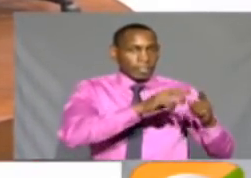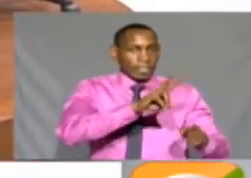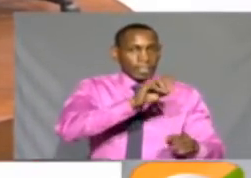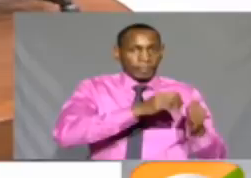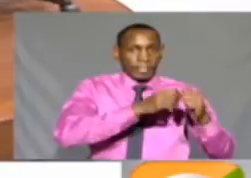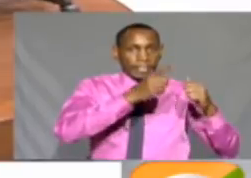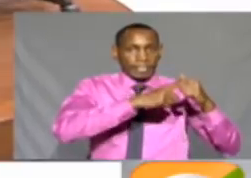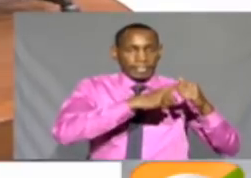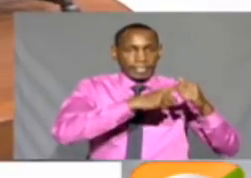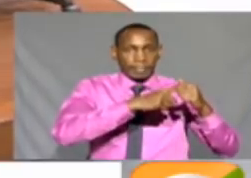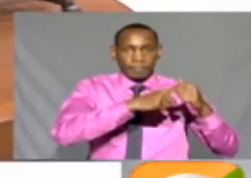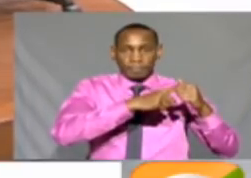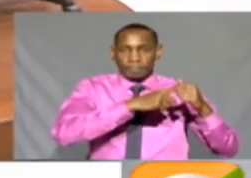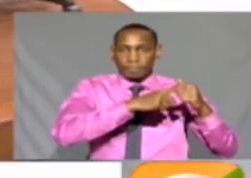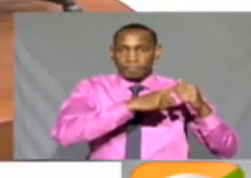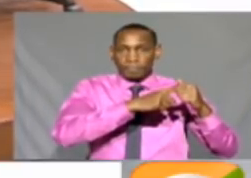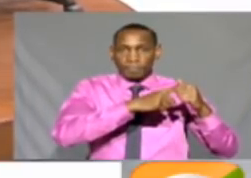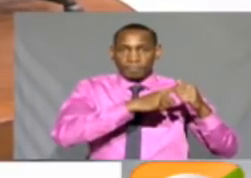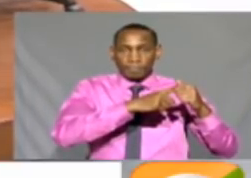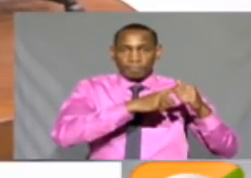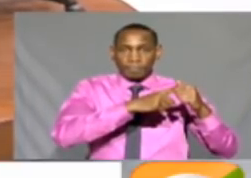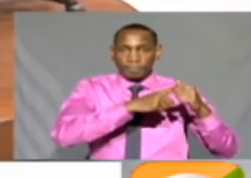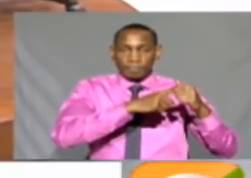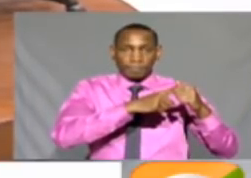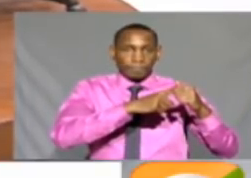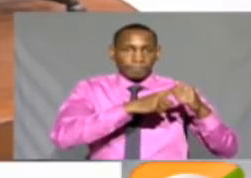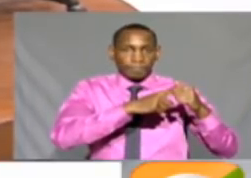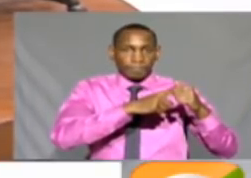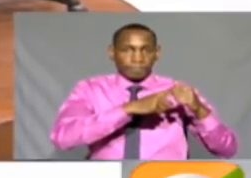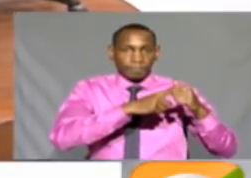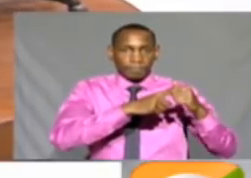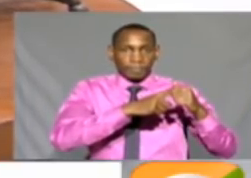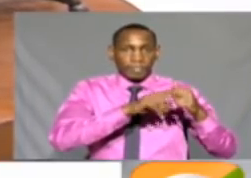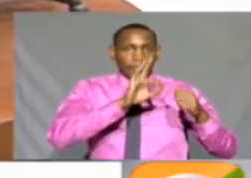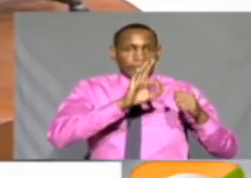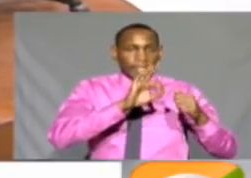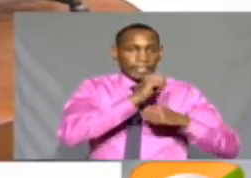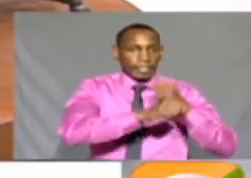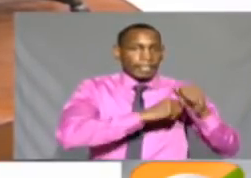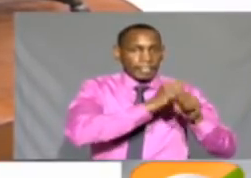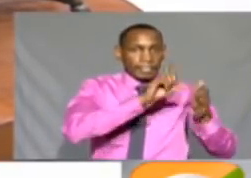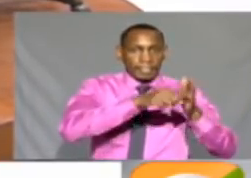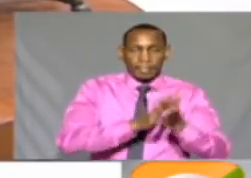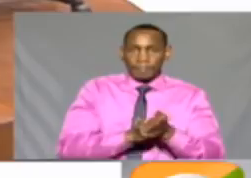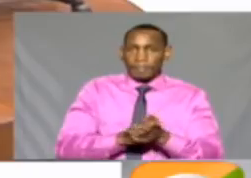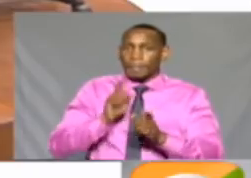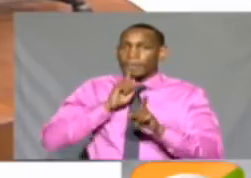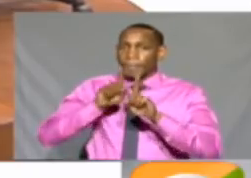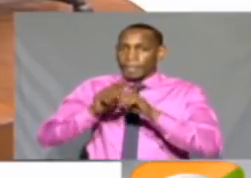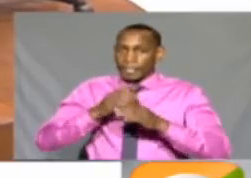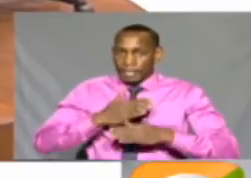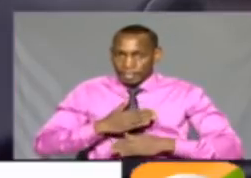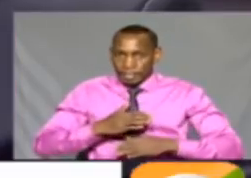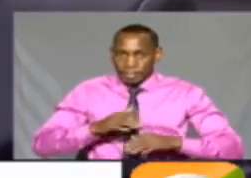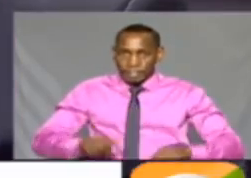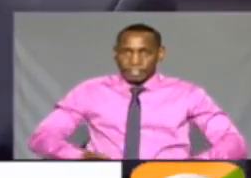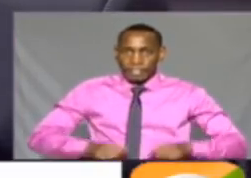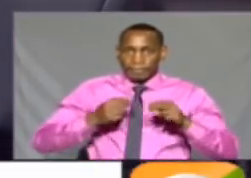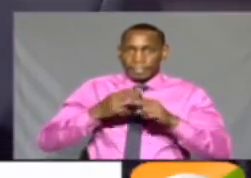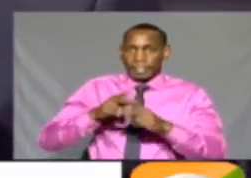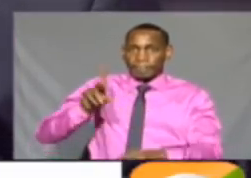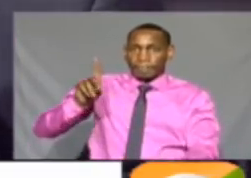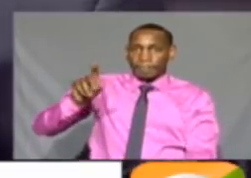Musa alienda. Yes. Was stolen, right, and whatever. Yeah, we are 3 years. The Ndugu Mwenyekiti being talked about is Dan